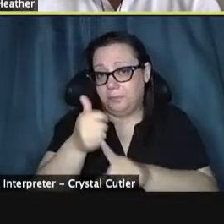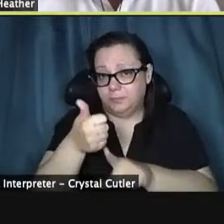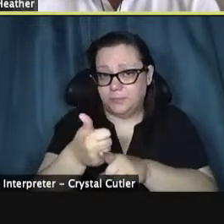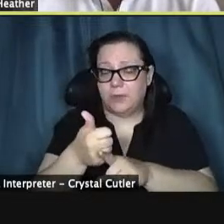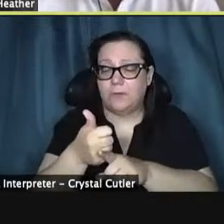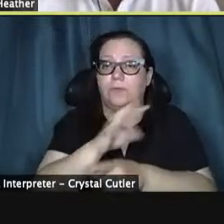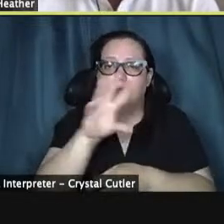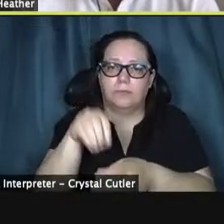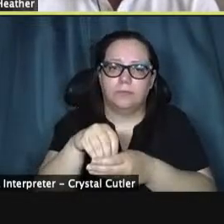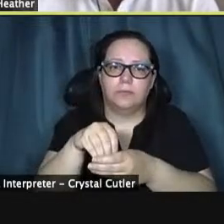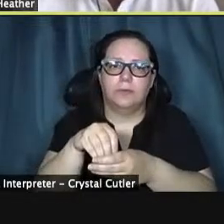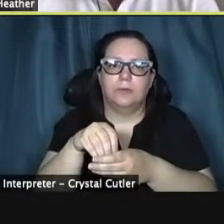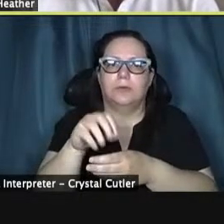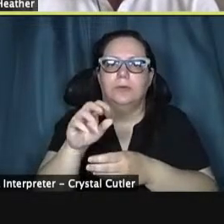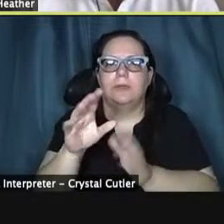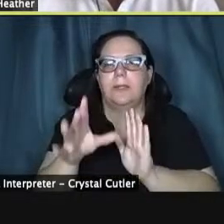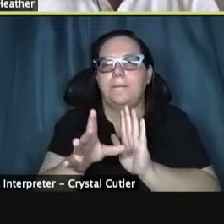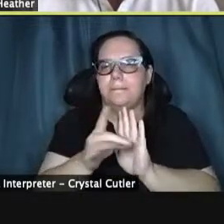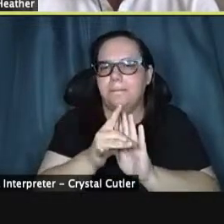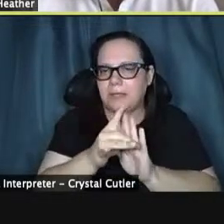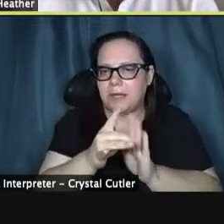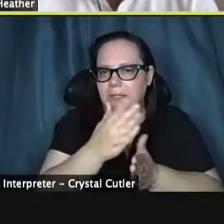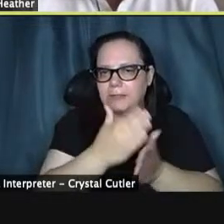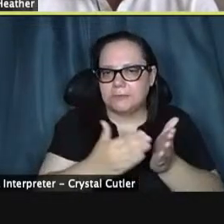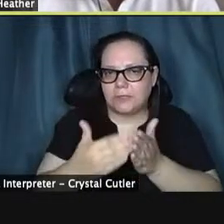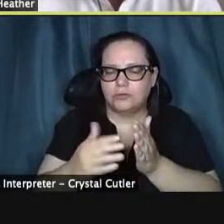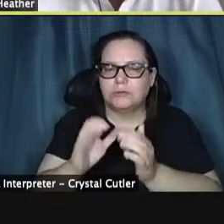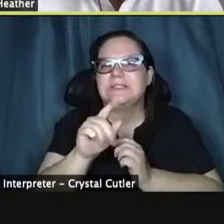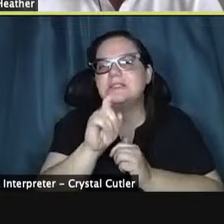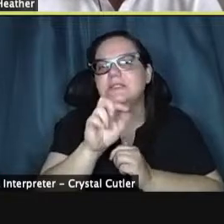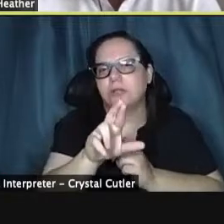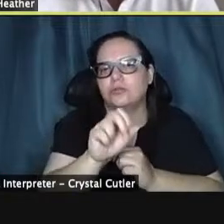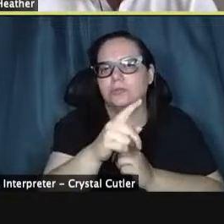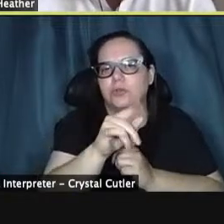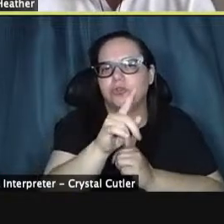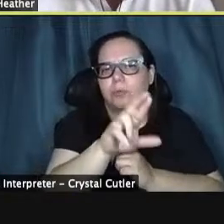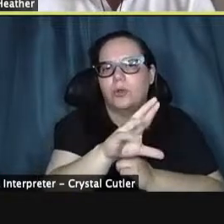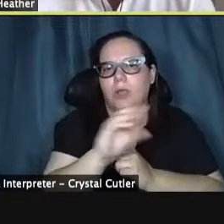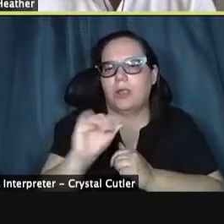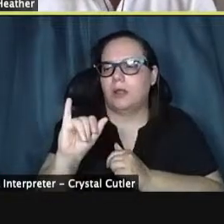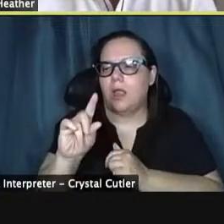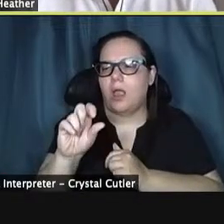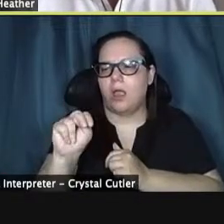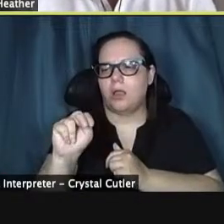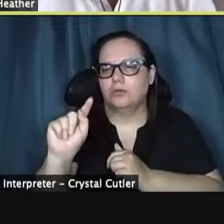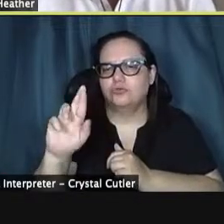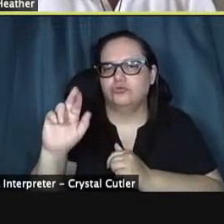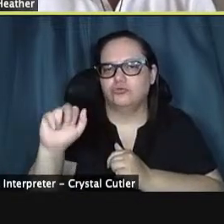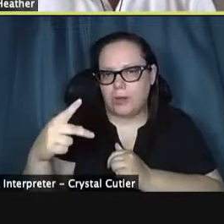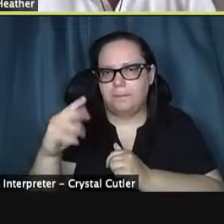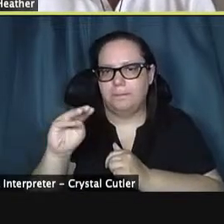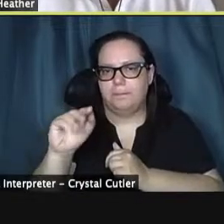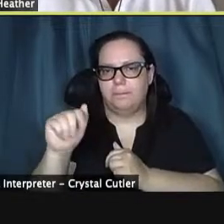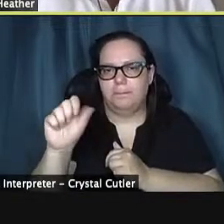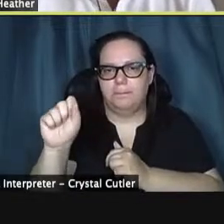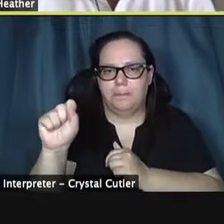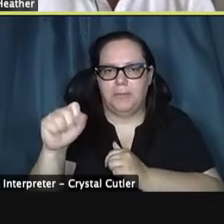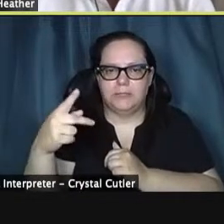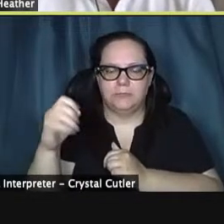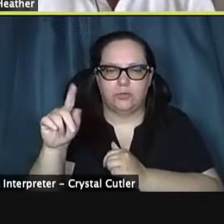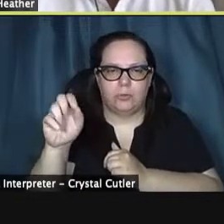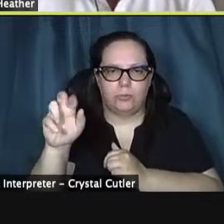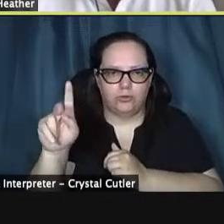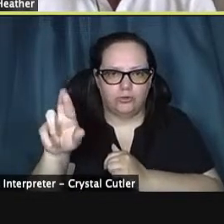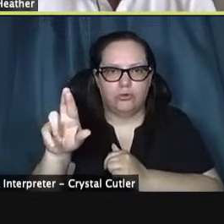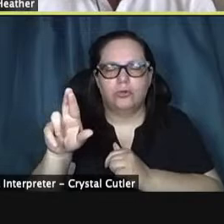of a magnetic sector spectrometer and an ion trap mass spectrometer, a whole series of ovens that